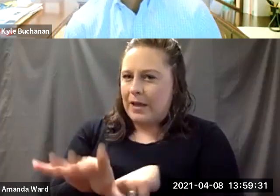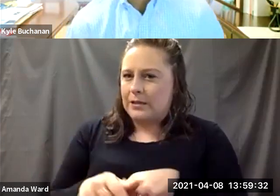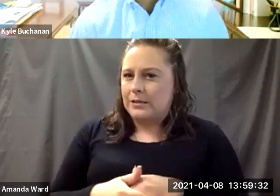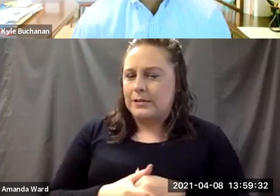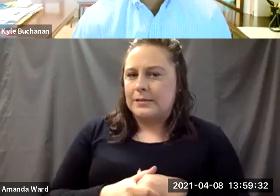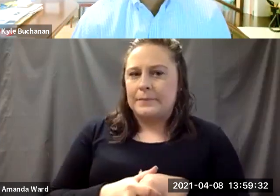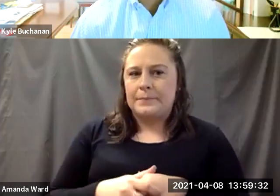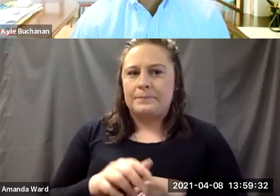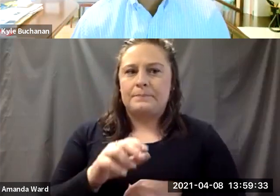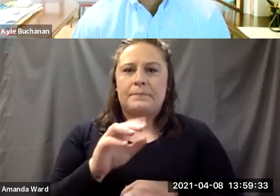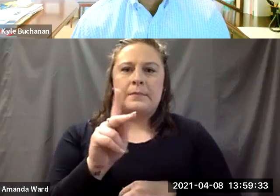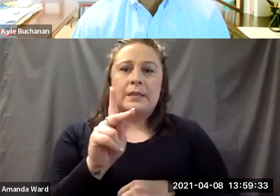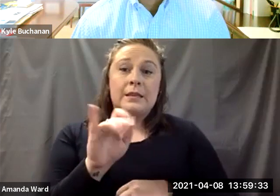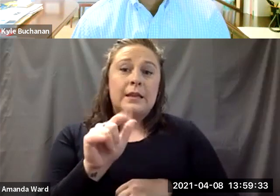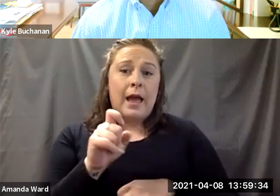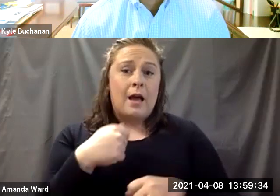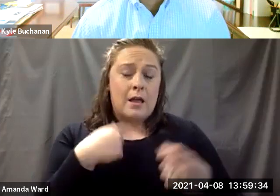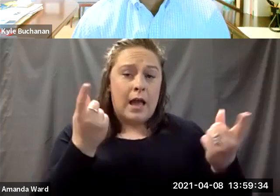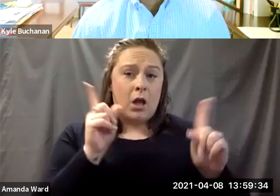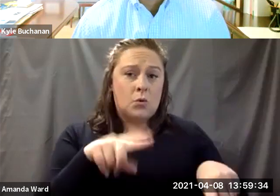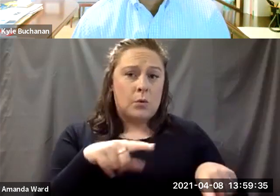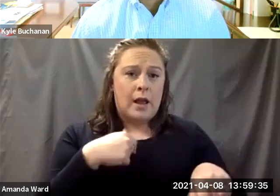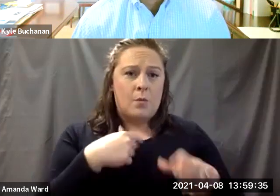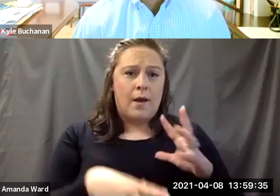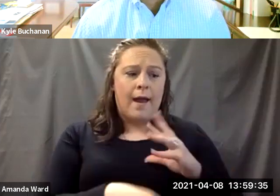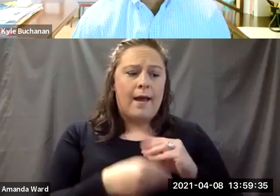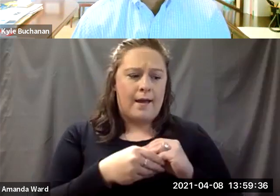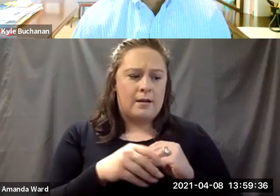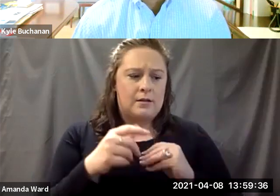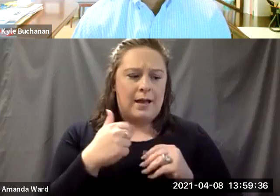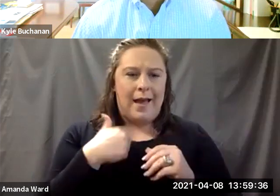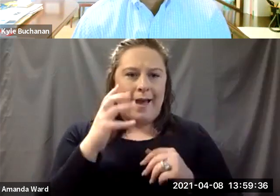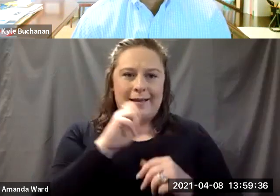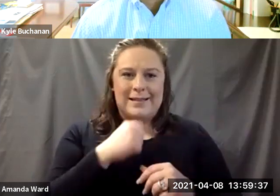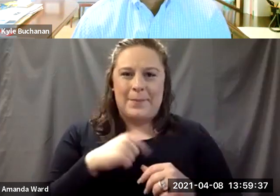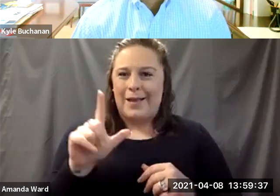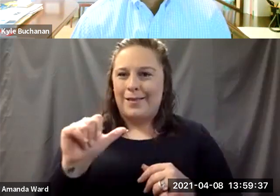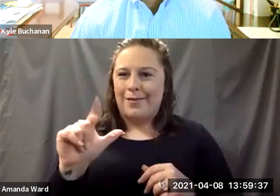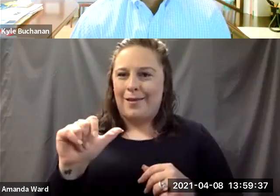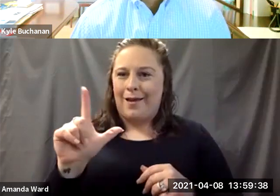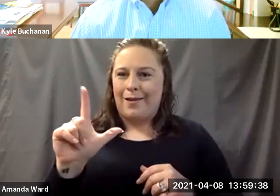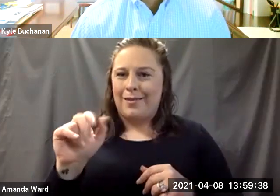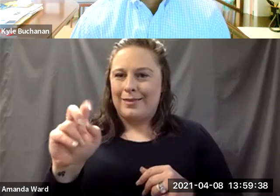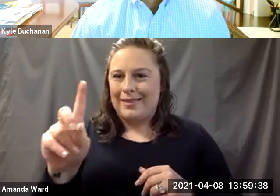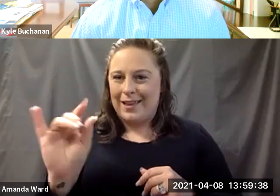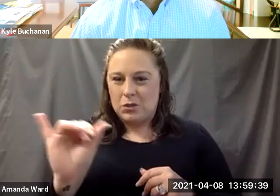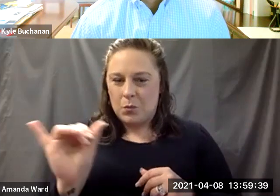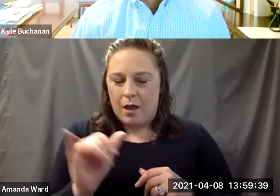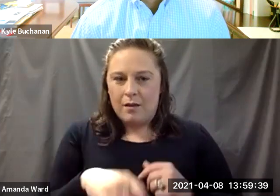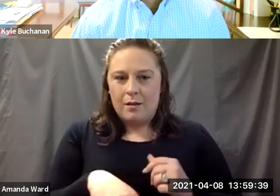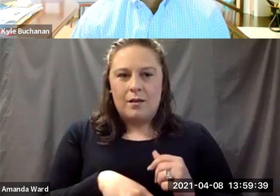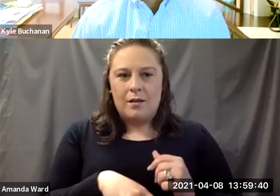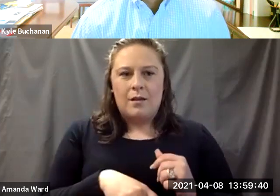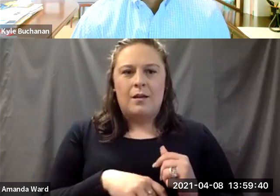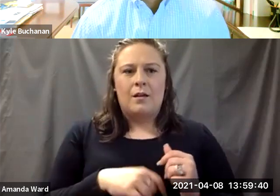I couldn't agree more with those points, and I'll add a couple to it. And I guess I'll go to La La Land as well. We have